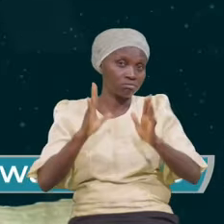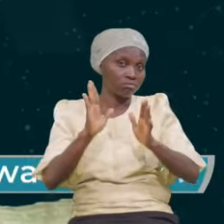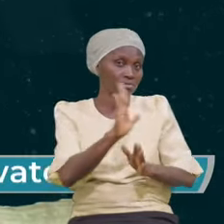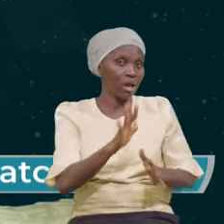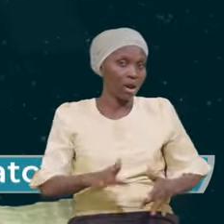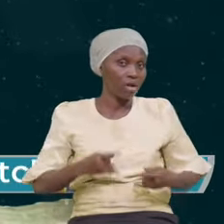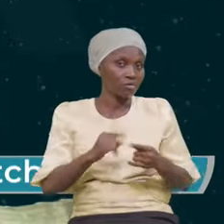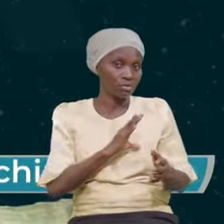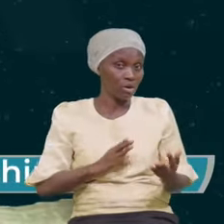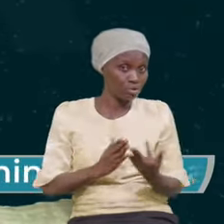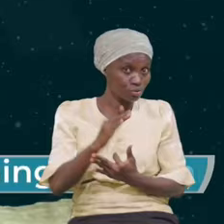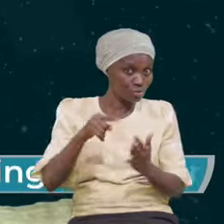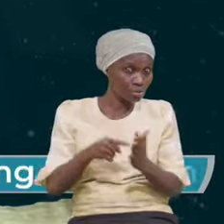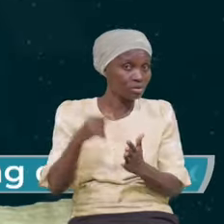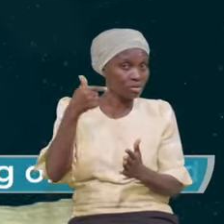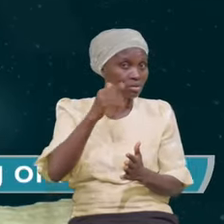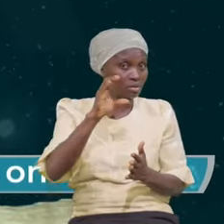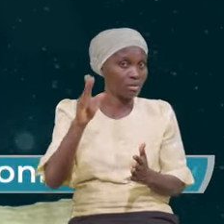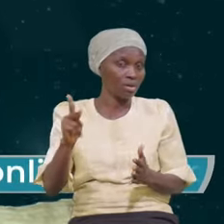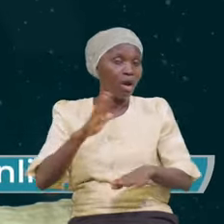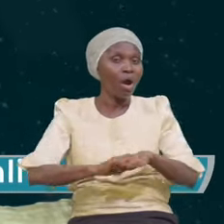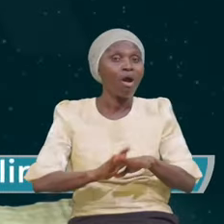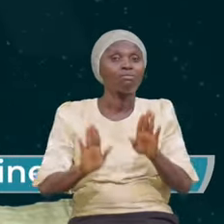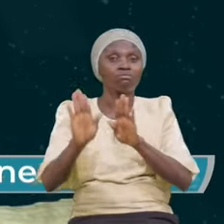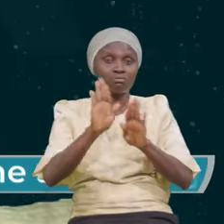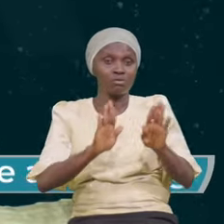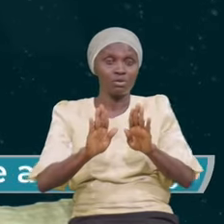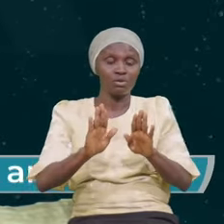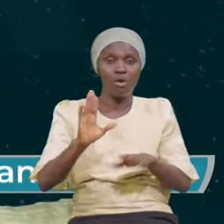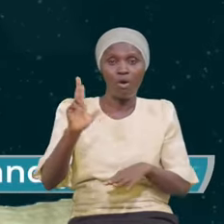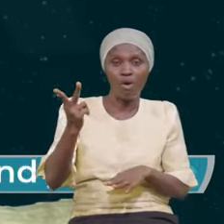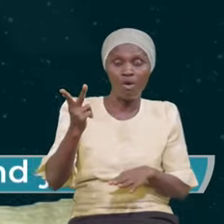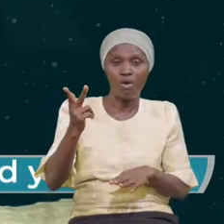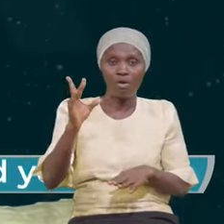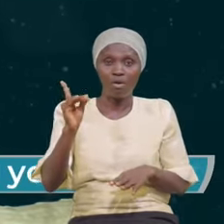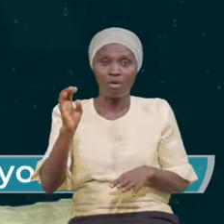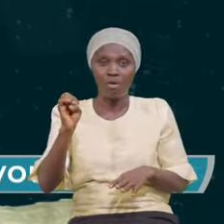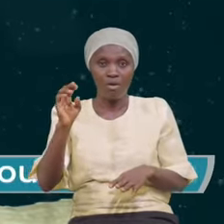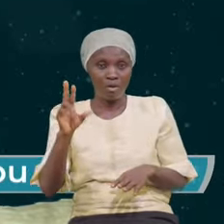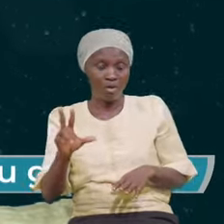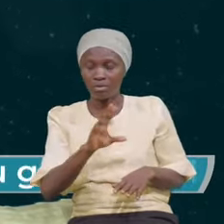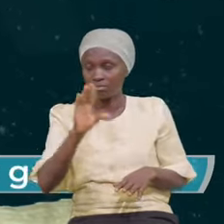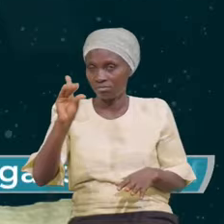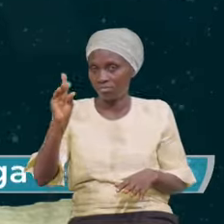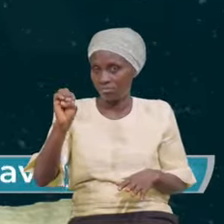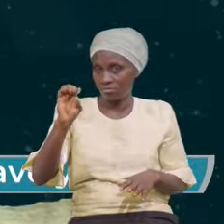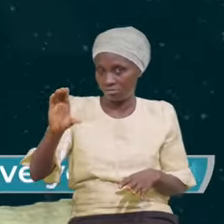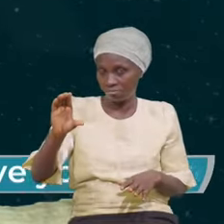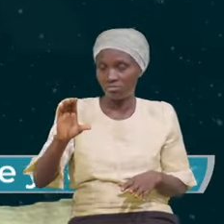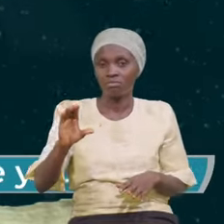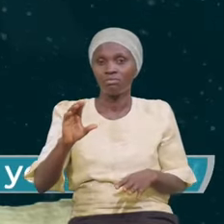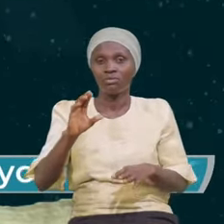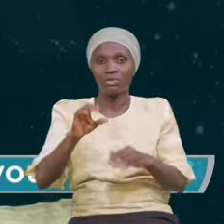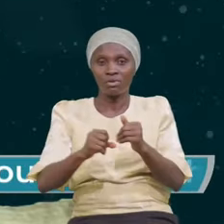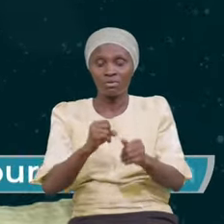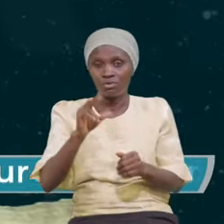crusade on Sunday 3rd December 2023 in all our churches